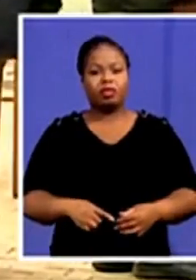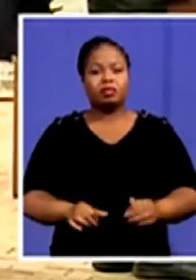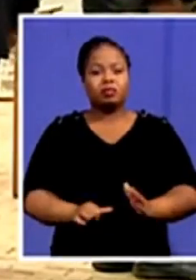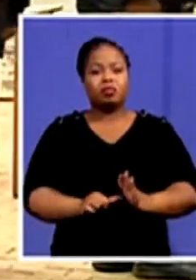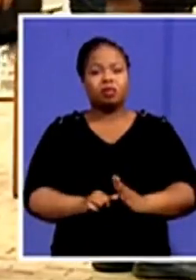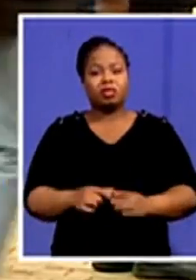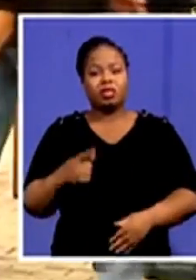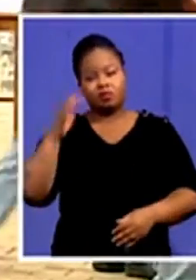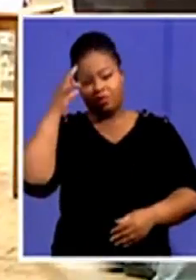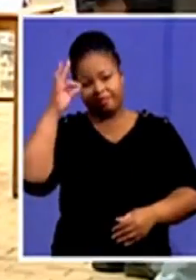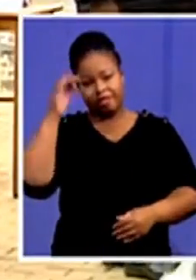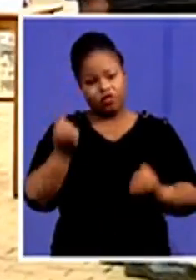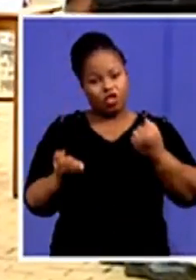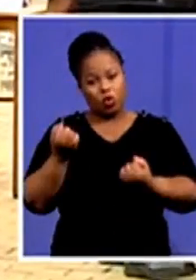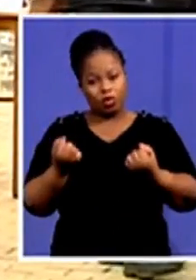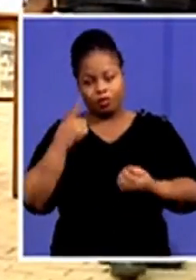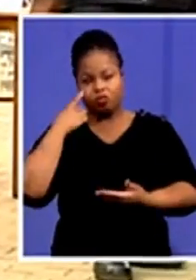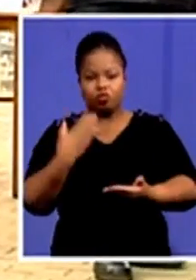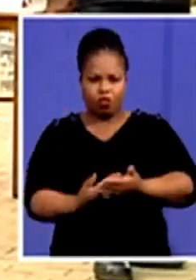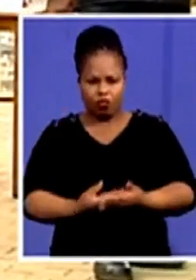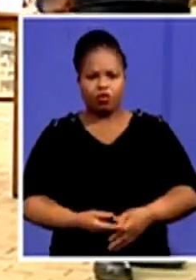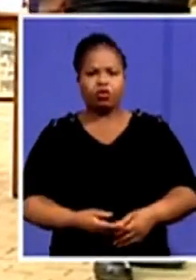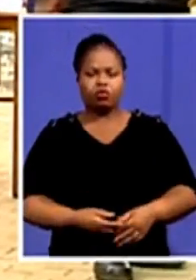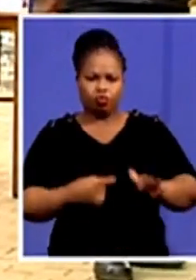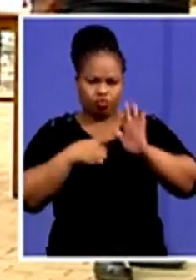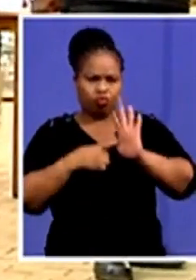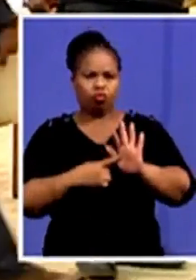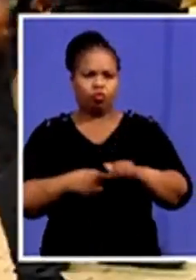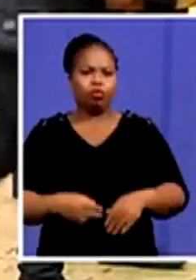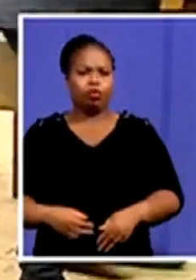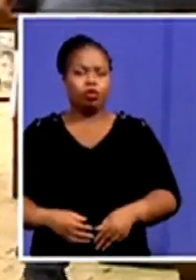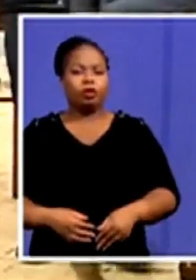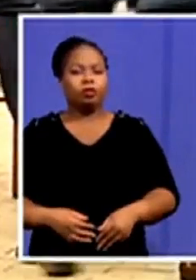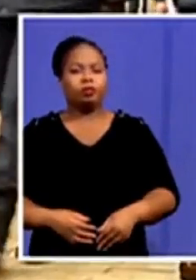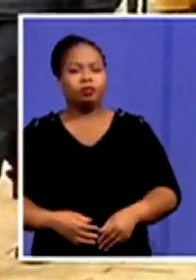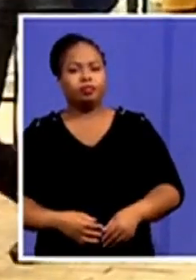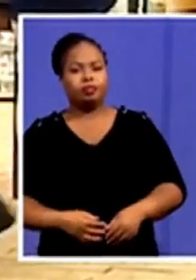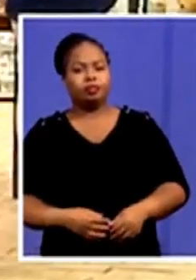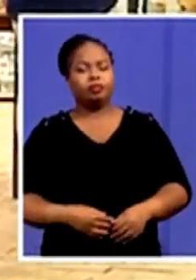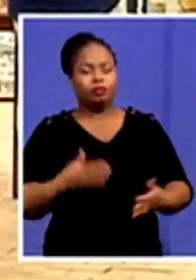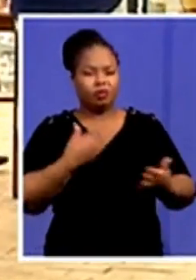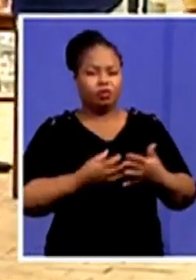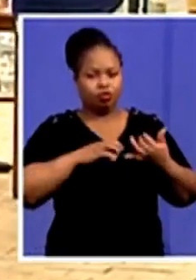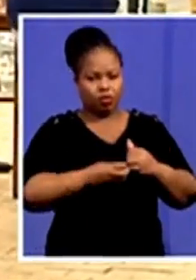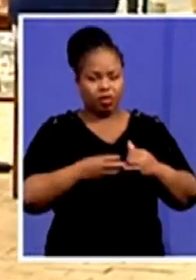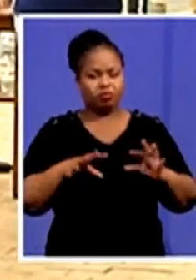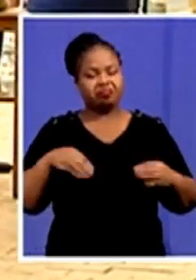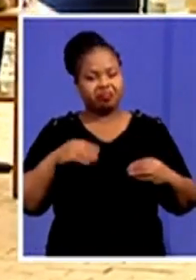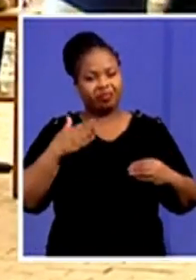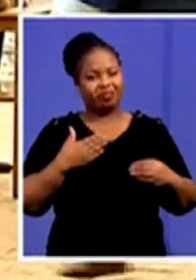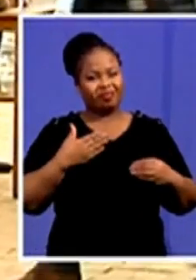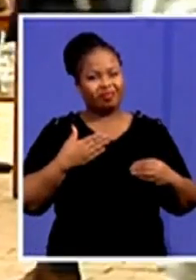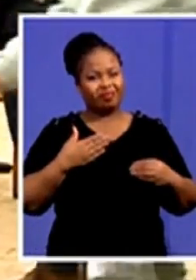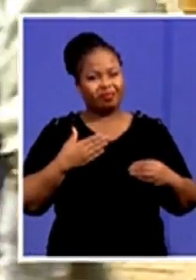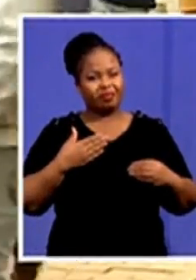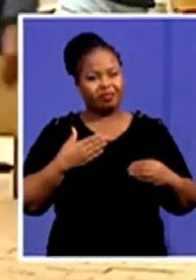they do manage to get some sort of a redress or acknowledgement with regards to Khumalo's appearance around